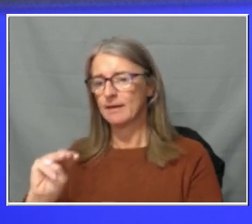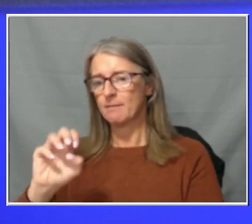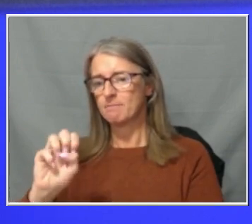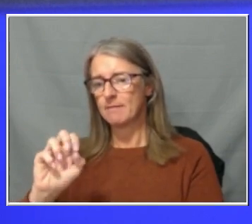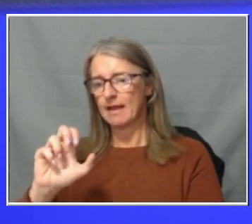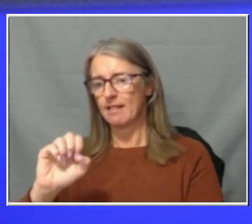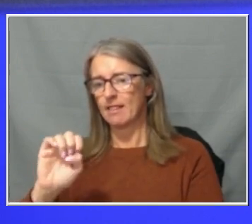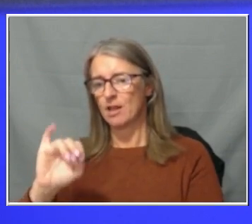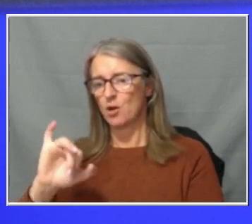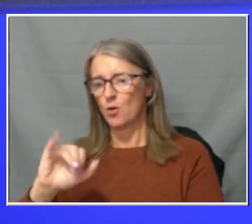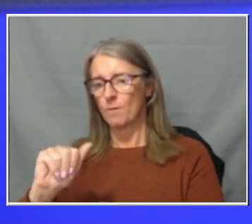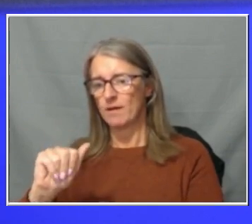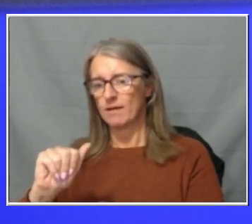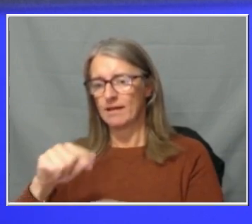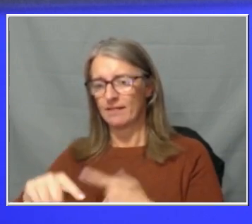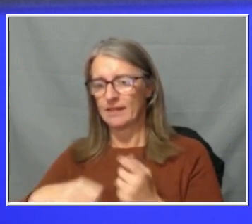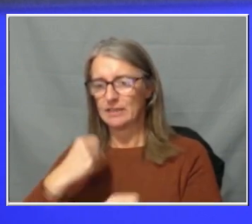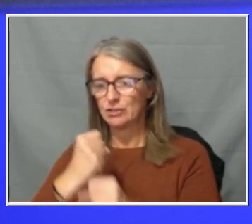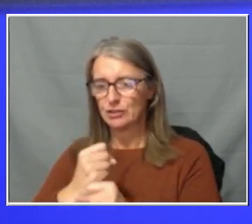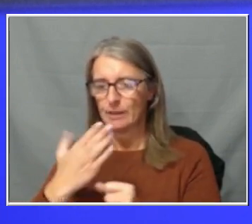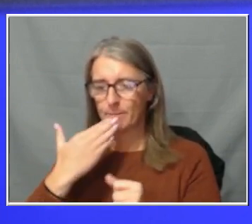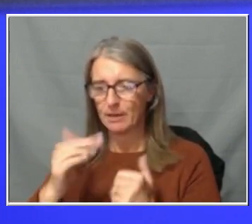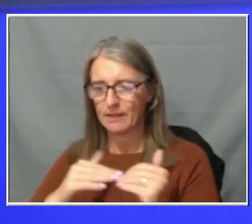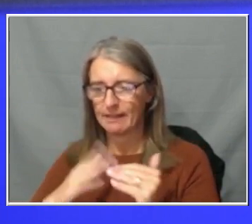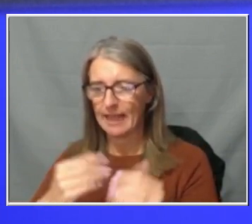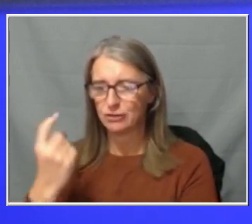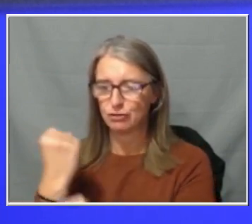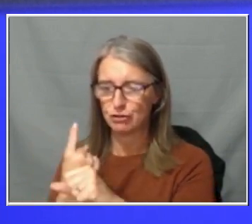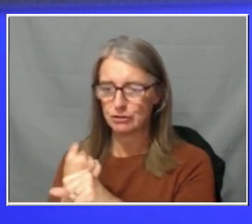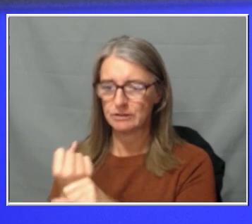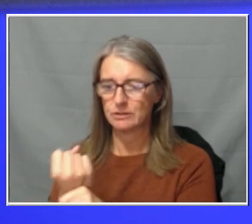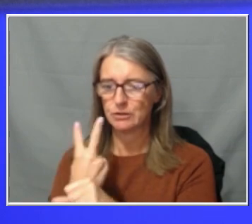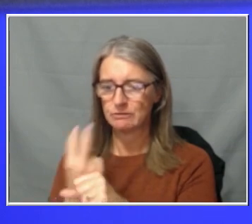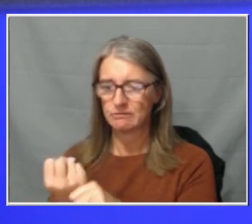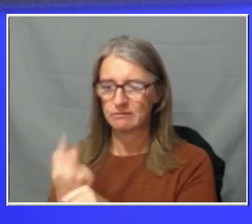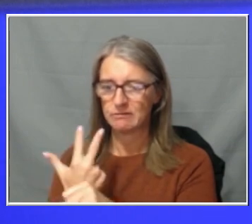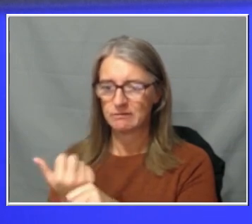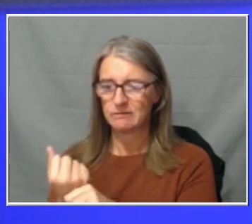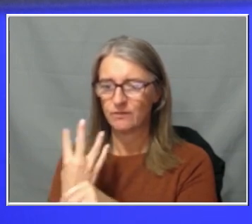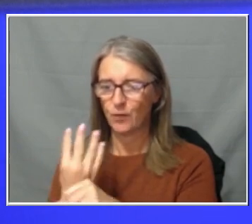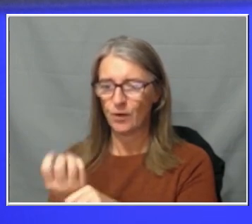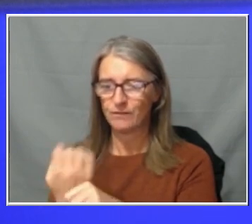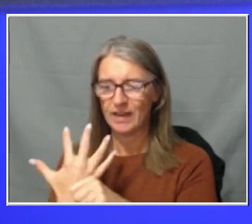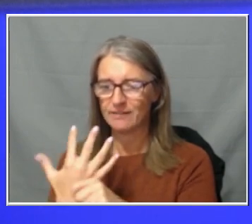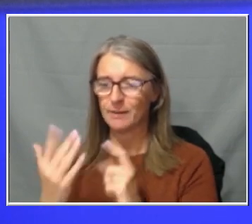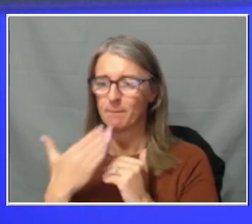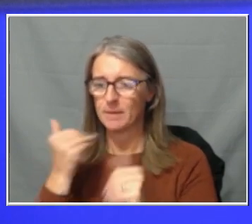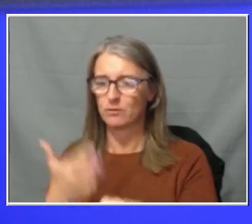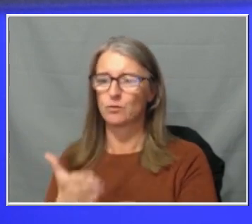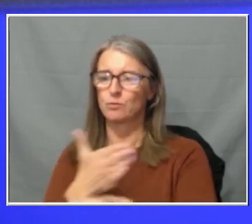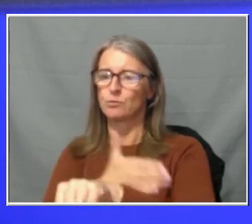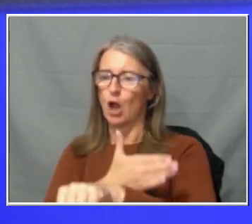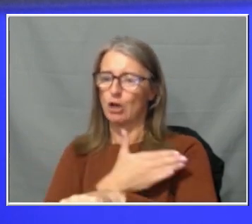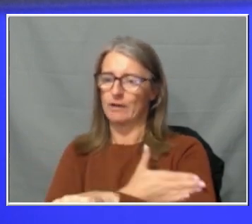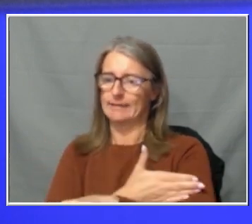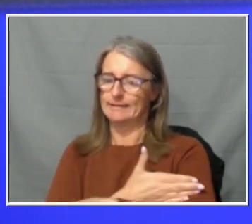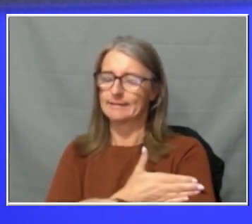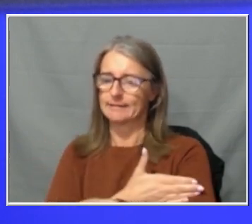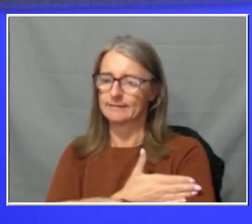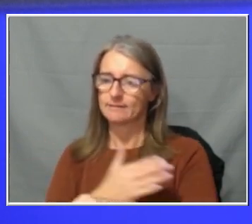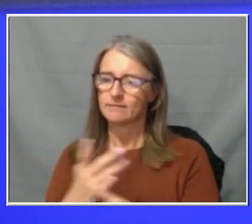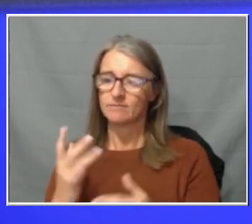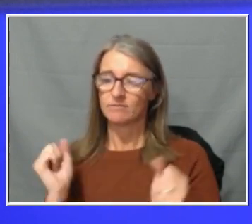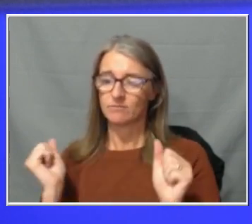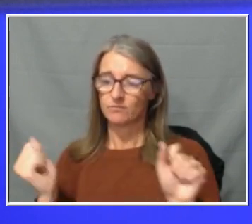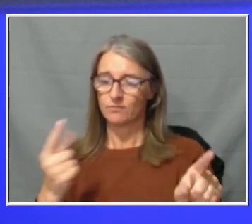this year is better than last year, was better than the year before, better than the year before that. So we're making progress. You can't, all of